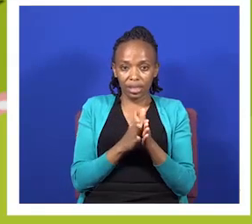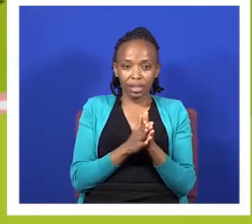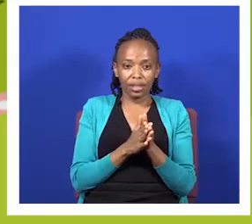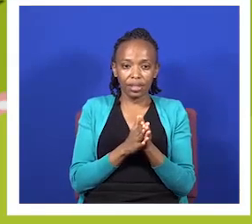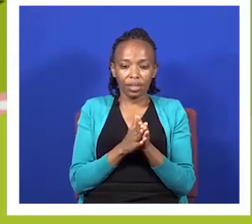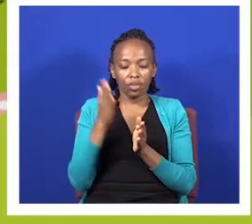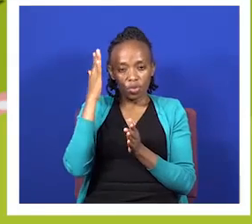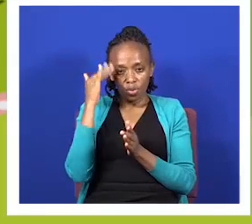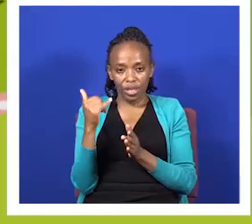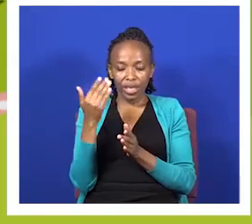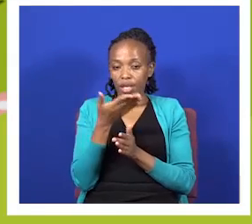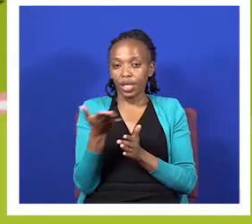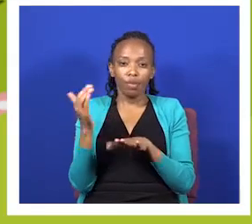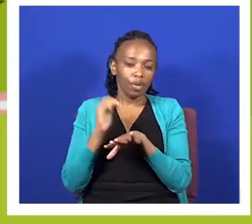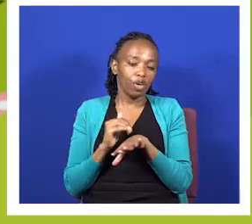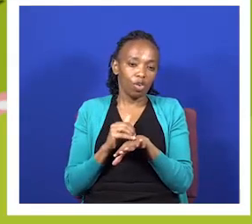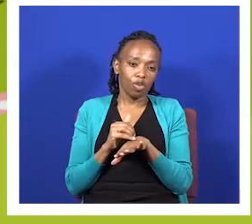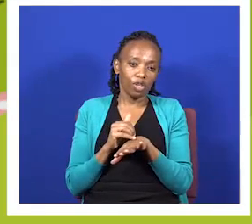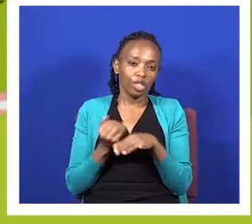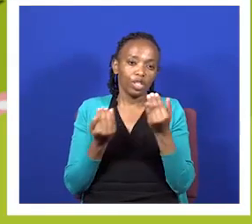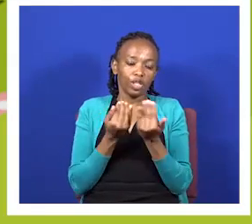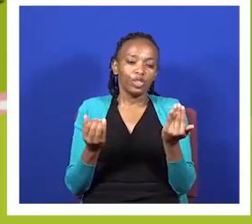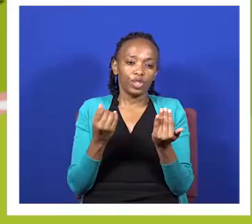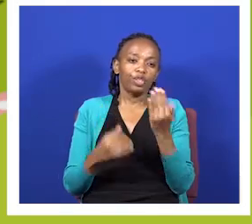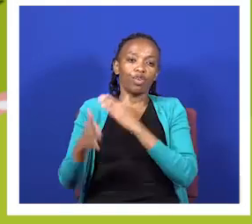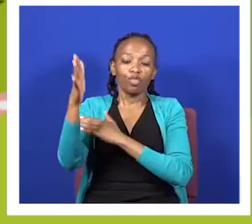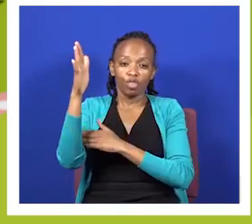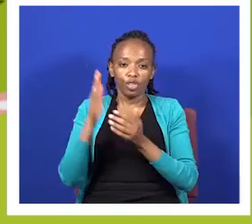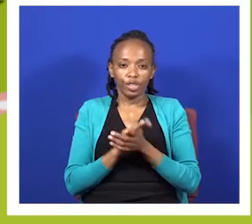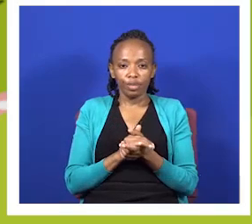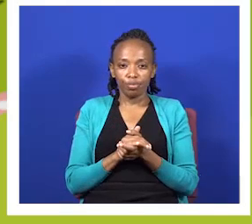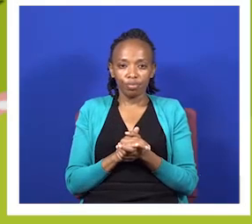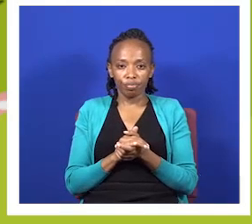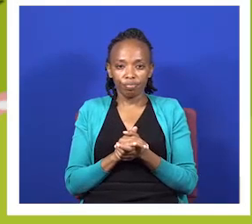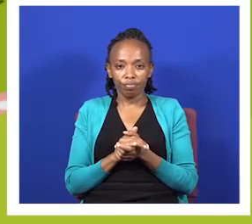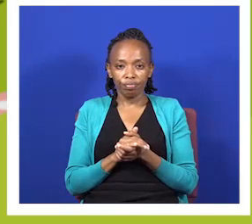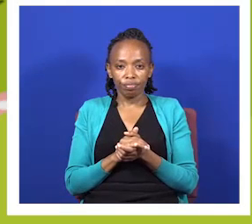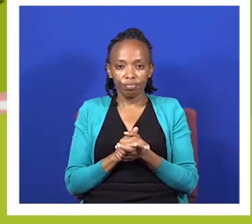peacemakers, for they shall be called the children of God.